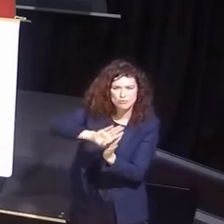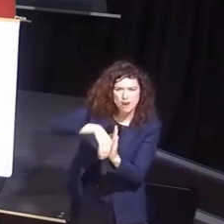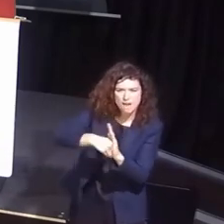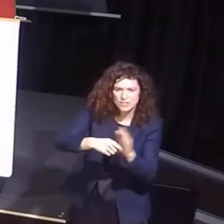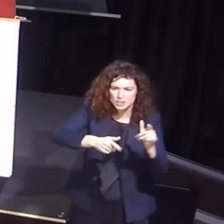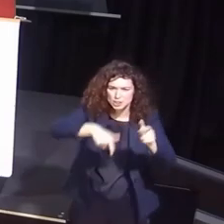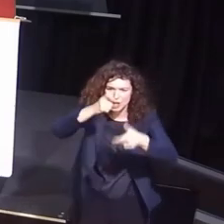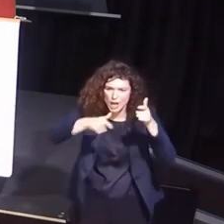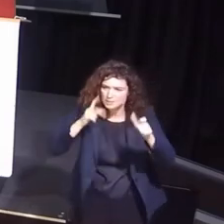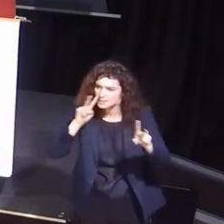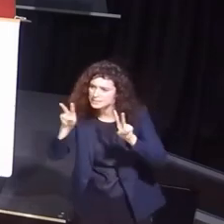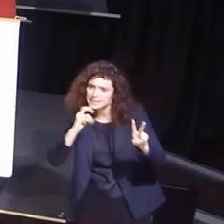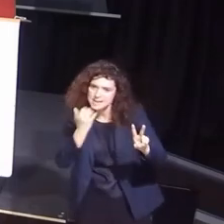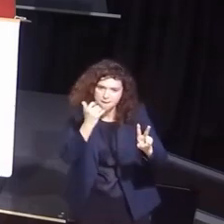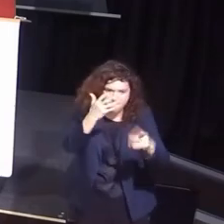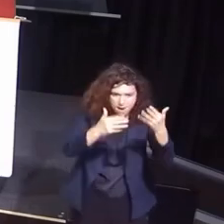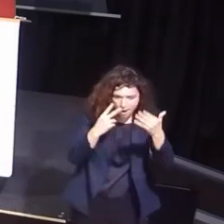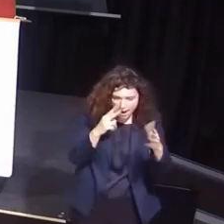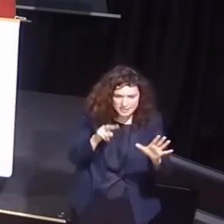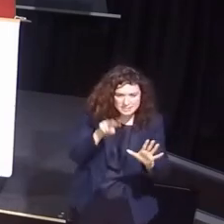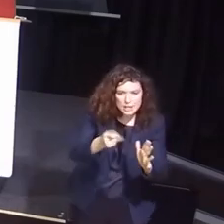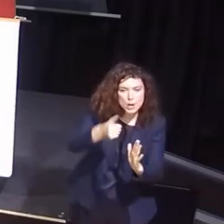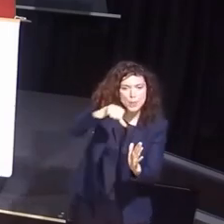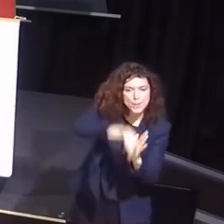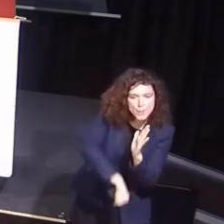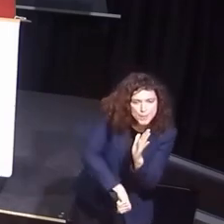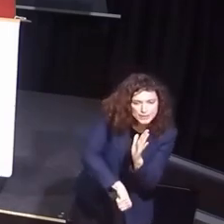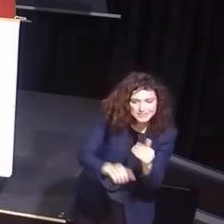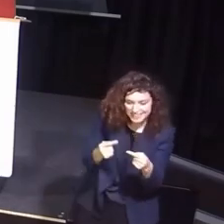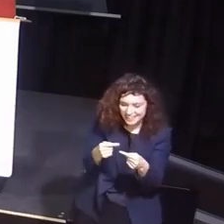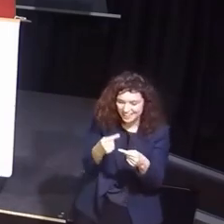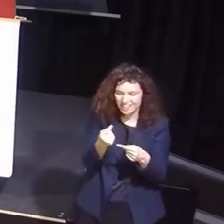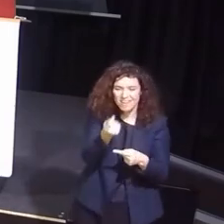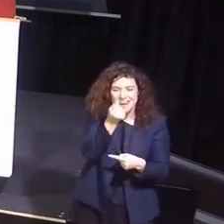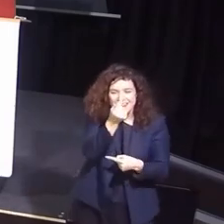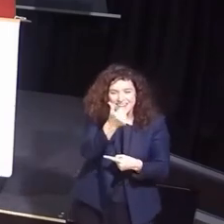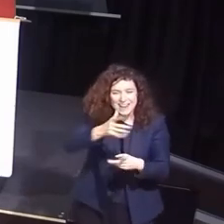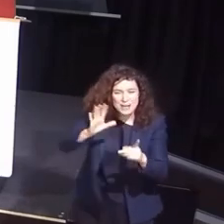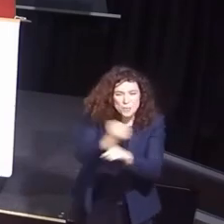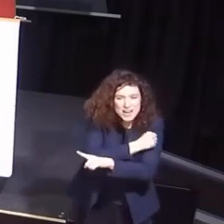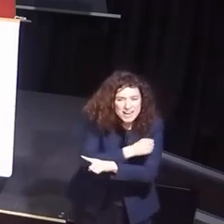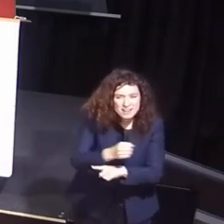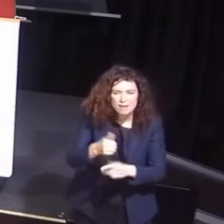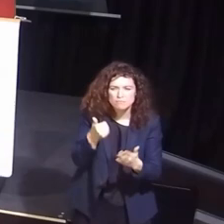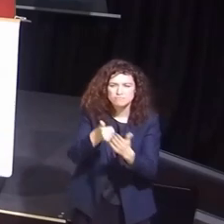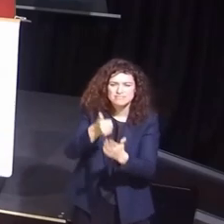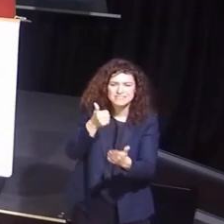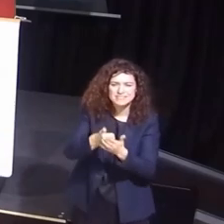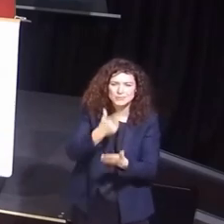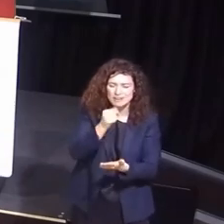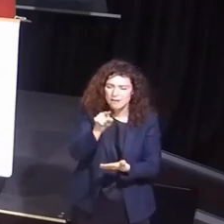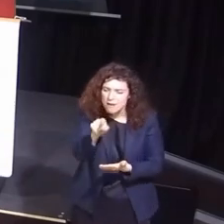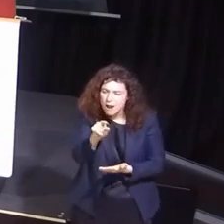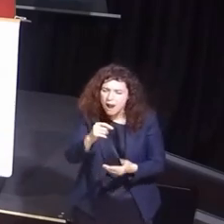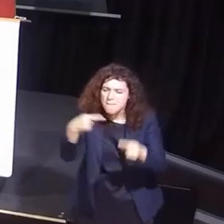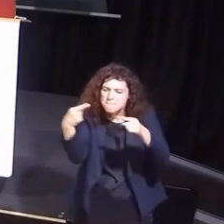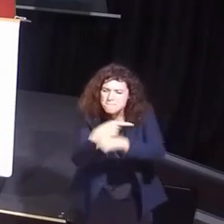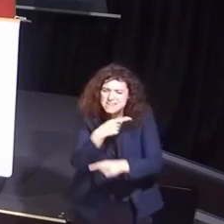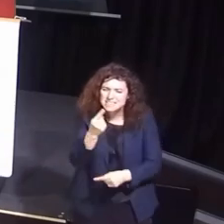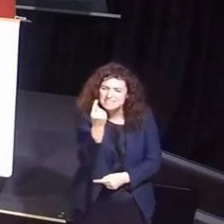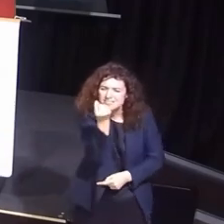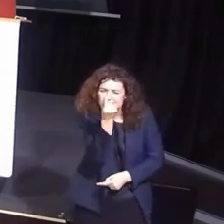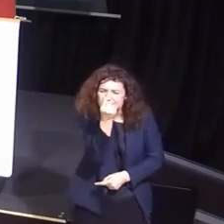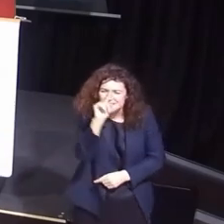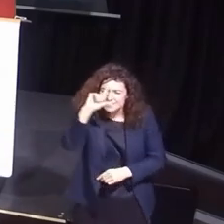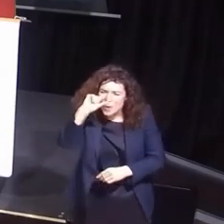was amazing. I could see when you lose, they tell you how close you were to winning, which is great to know, like, oh, I just missed it by this much. A lot of it's time-based,